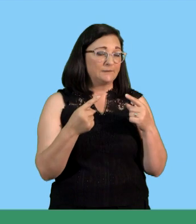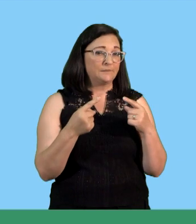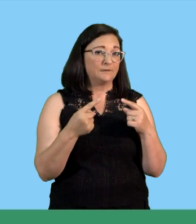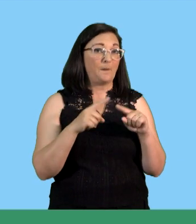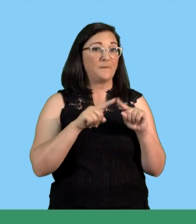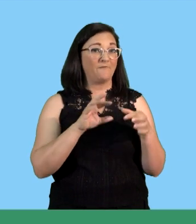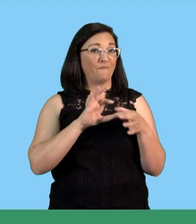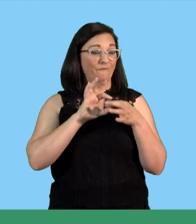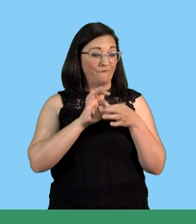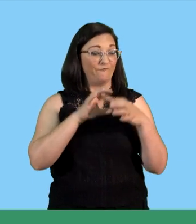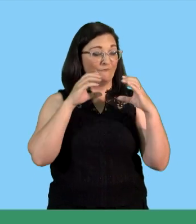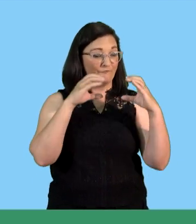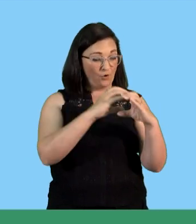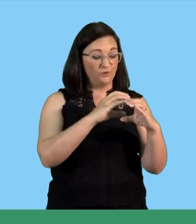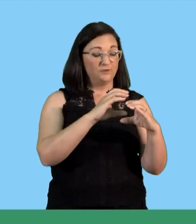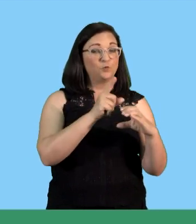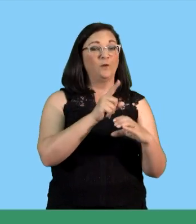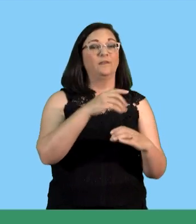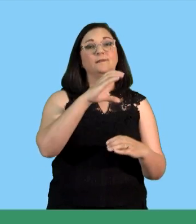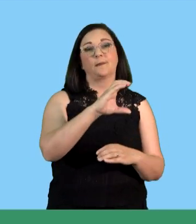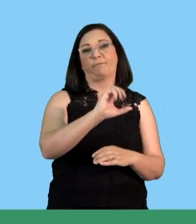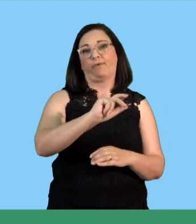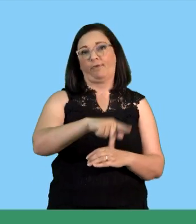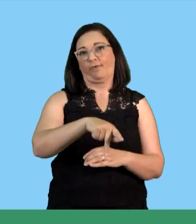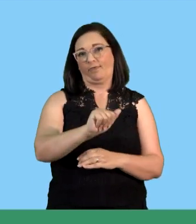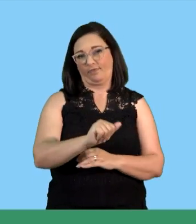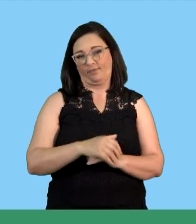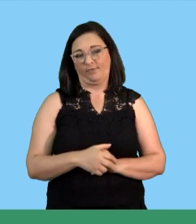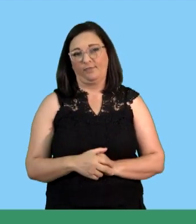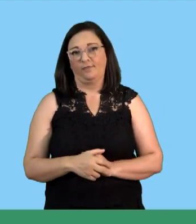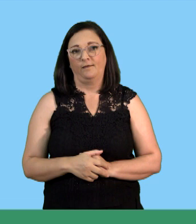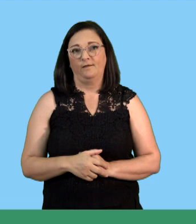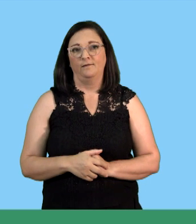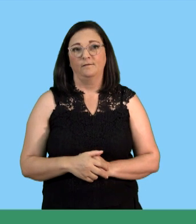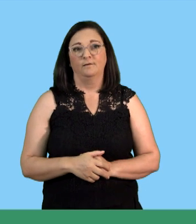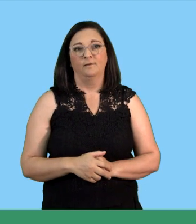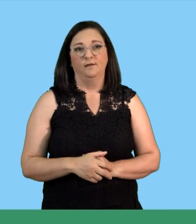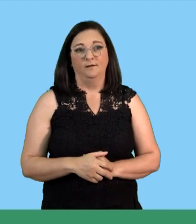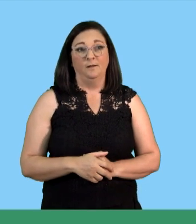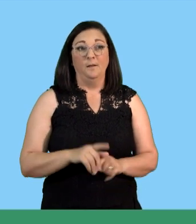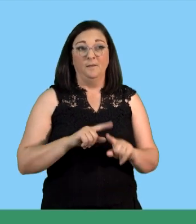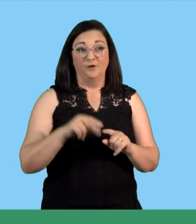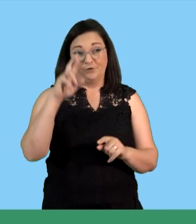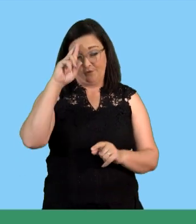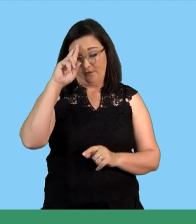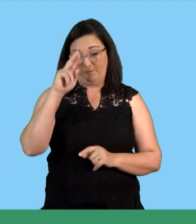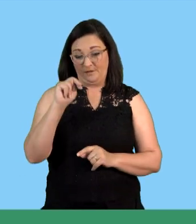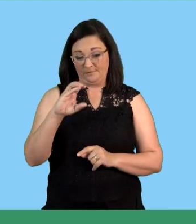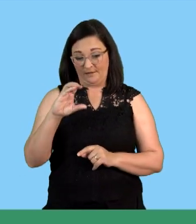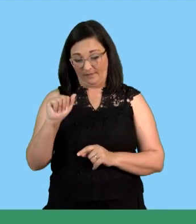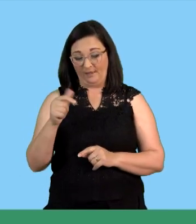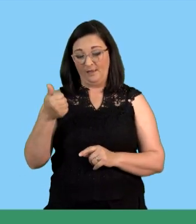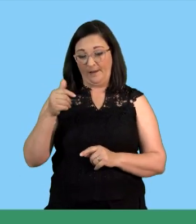the keyword, according to CPA. Right, remember we said for NCA